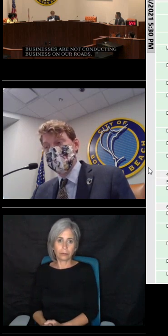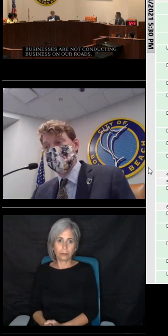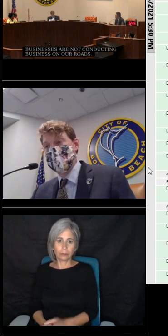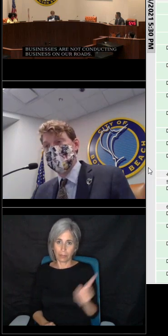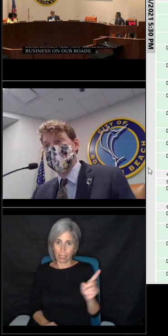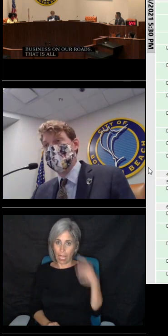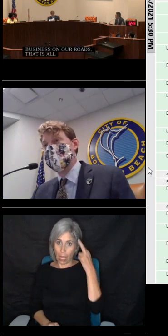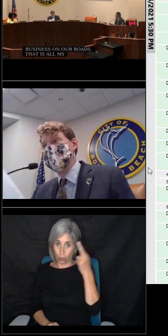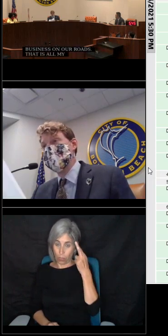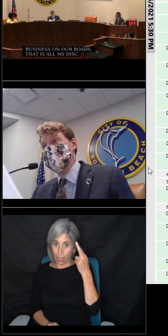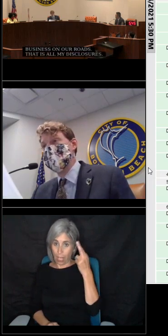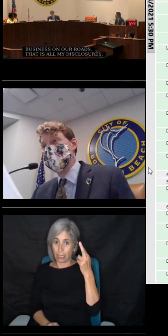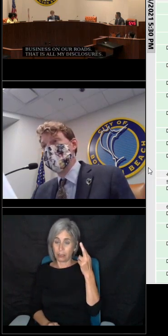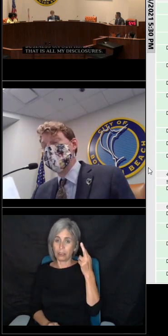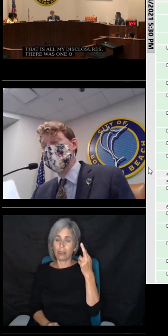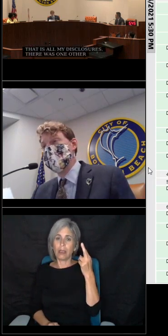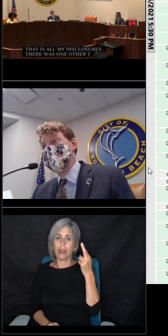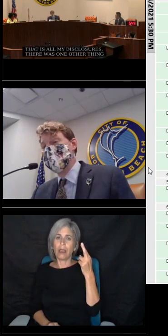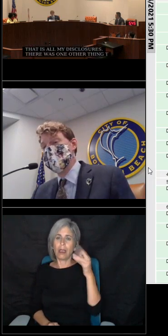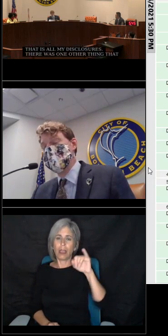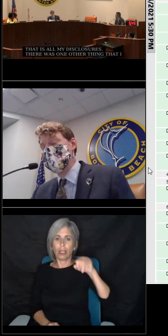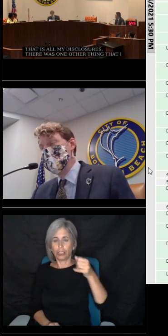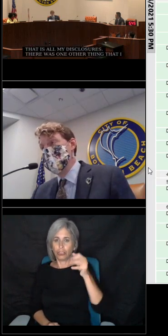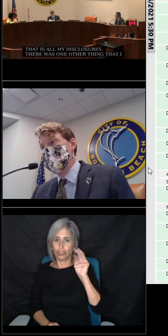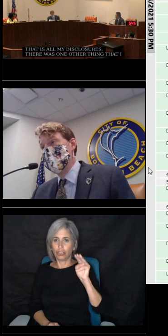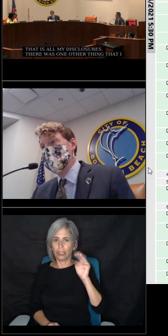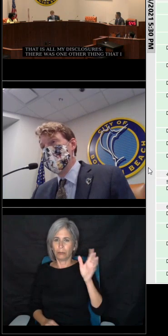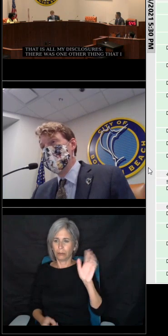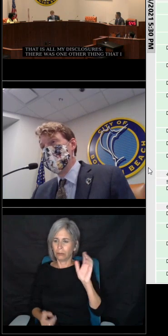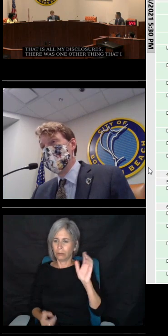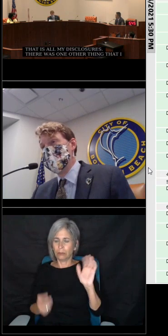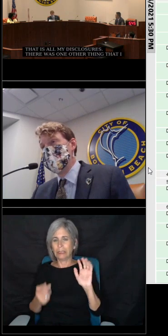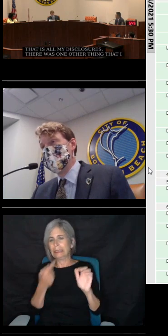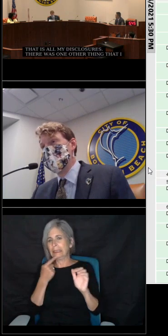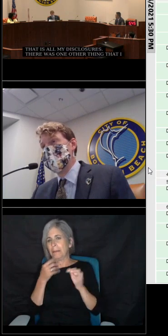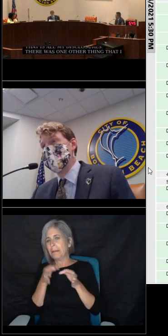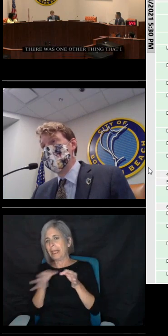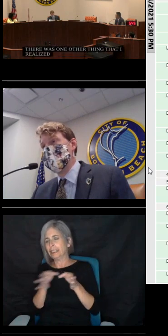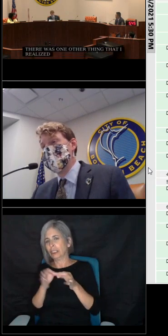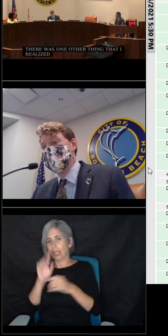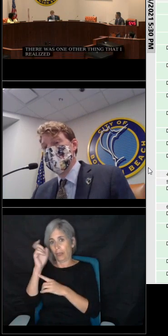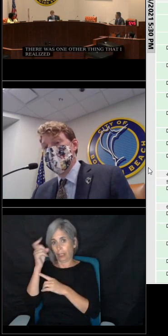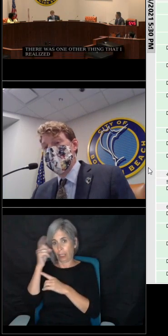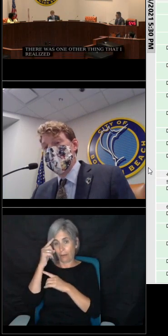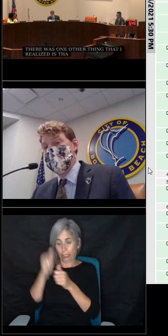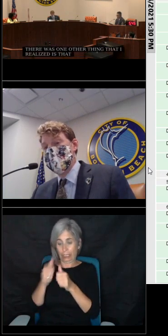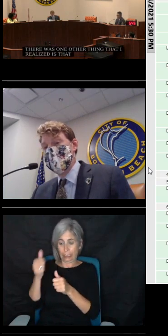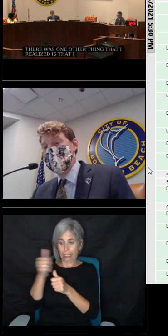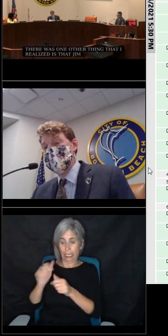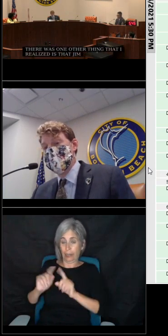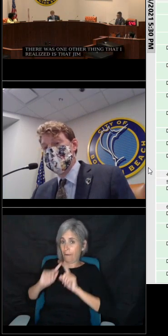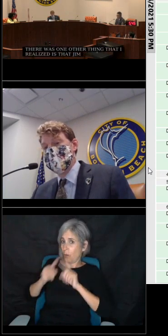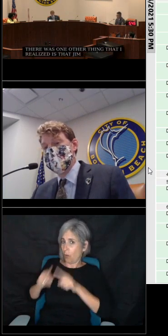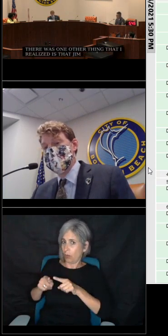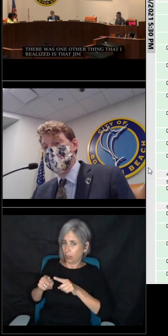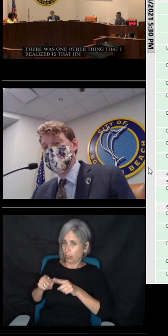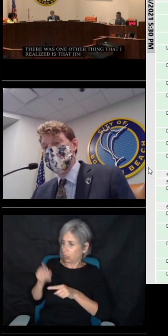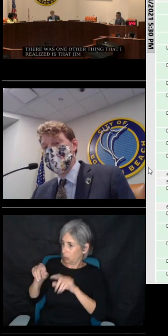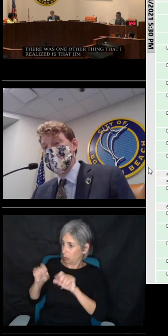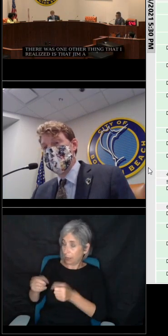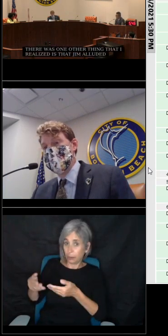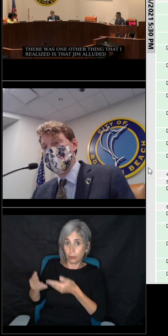realized is that, Jim, you alluded to the governor's executive order. Are you able to